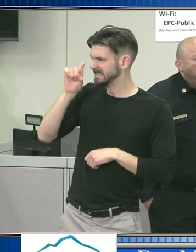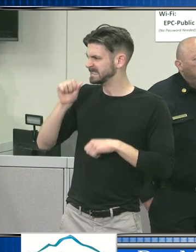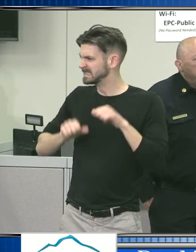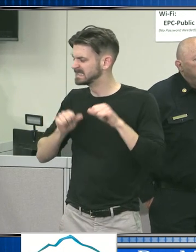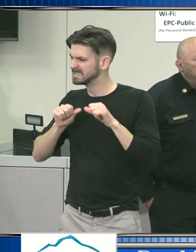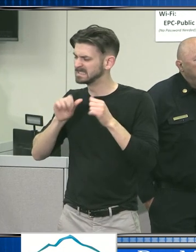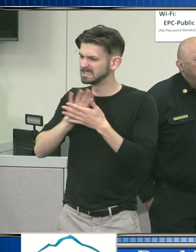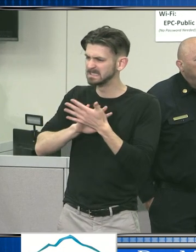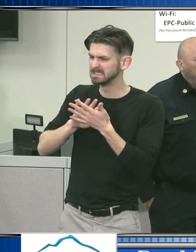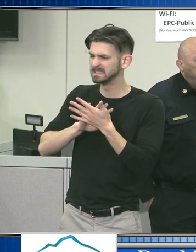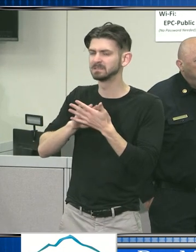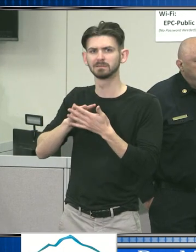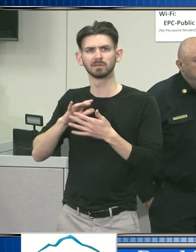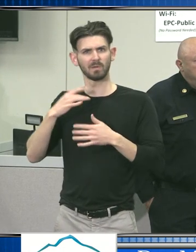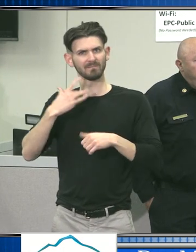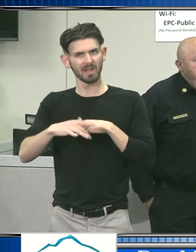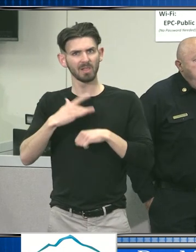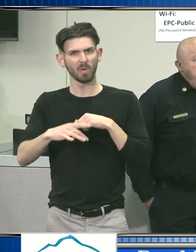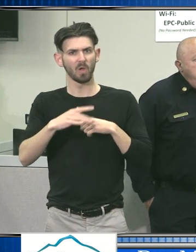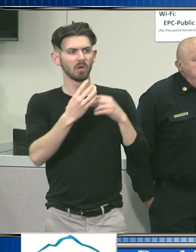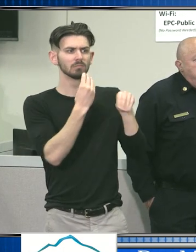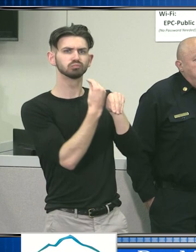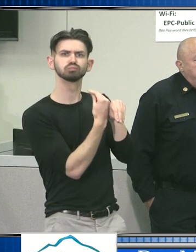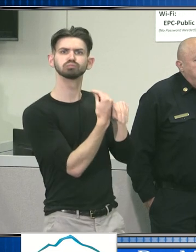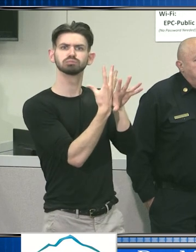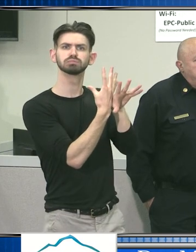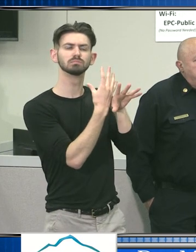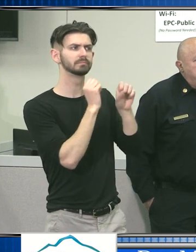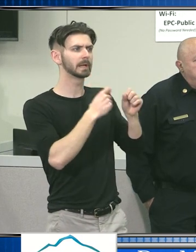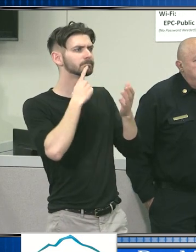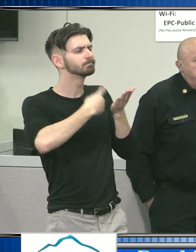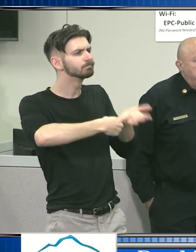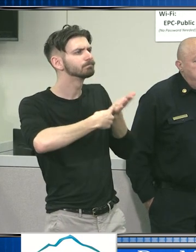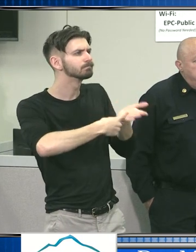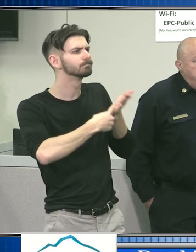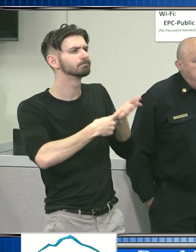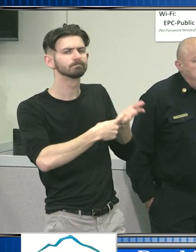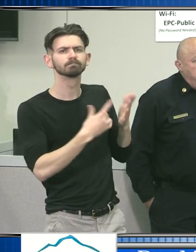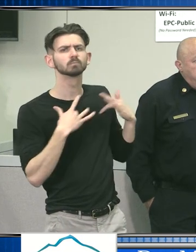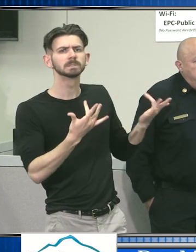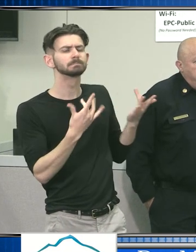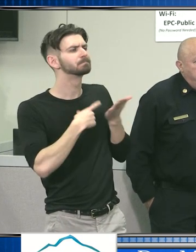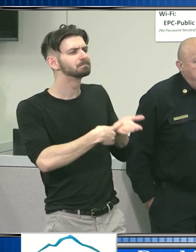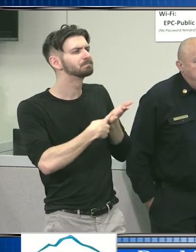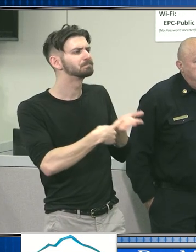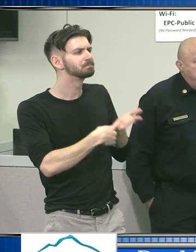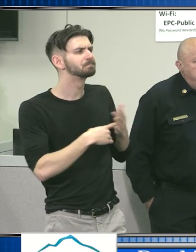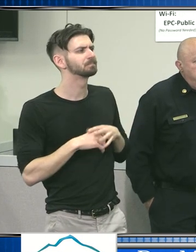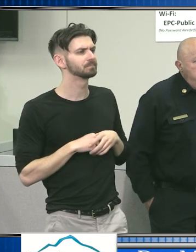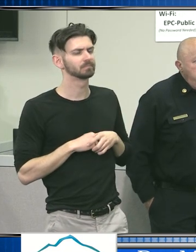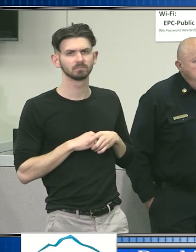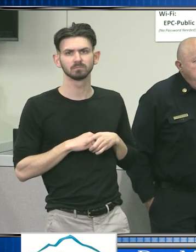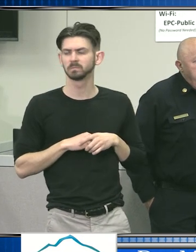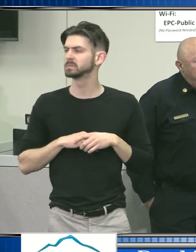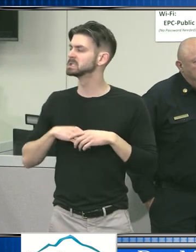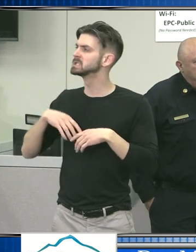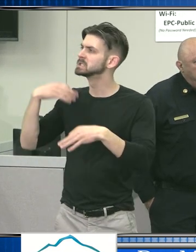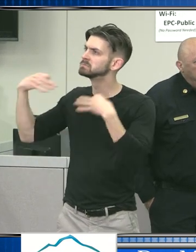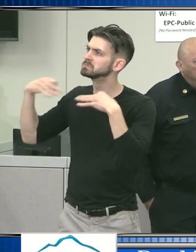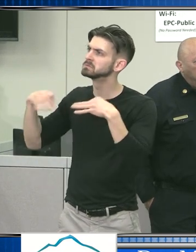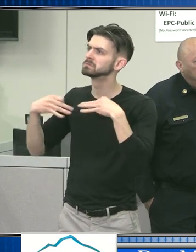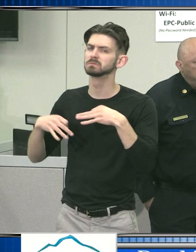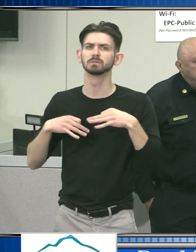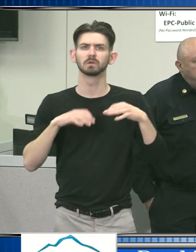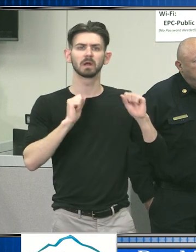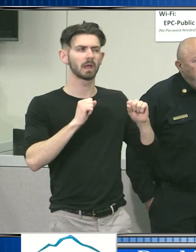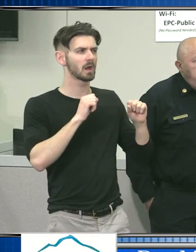video conference or real-time conference with patients in their homes or at the site of the calls to ensure that we're providing the very best possible care we can and